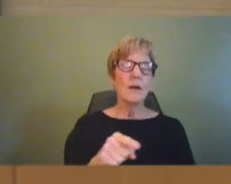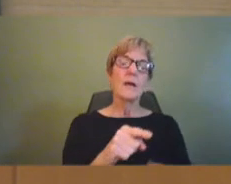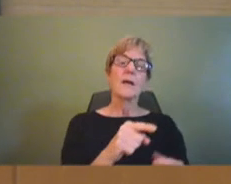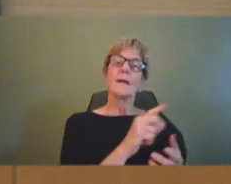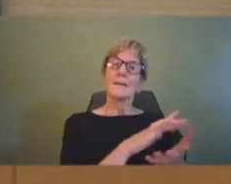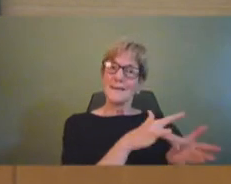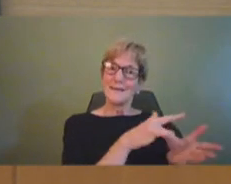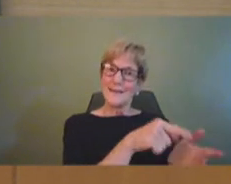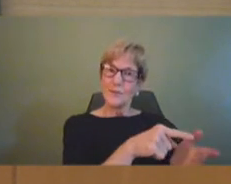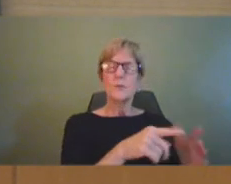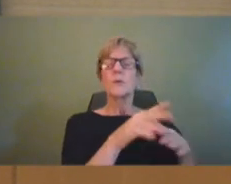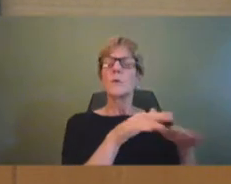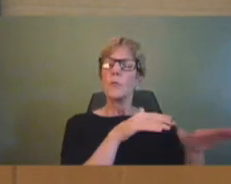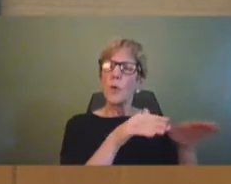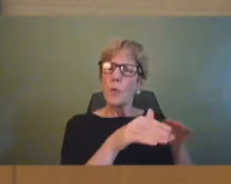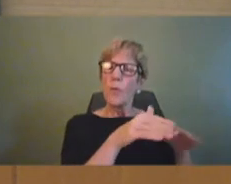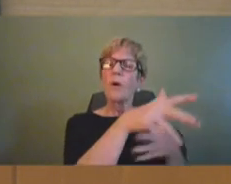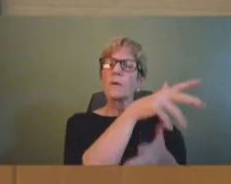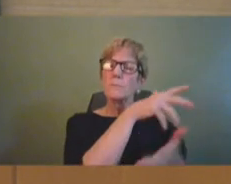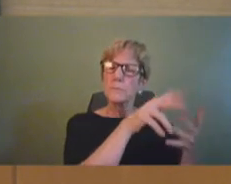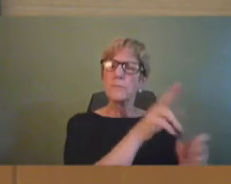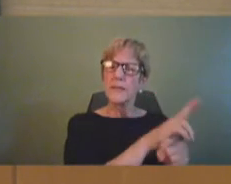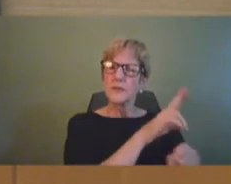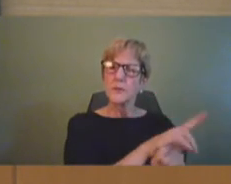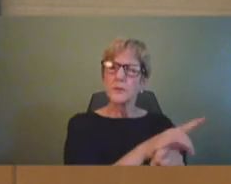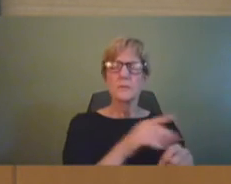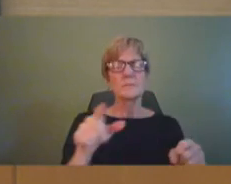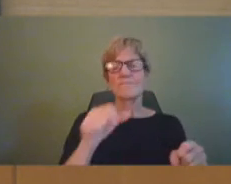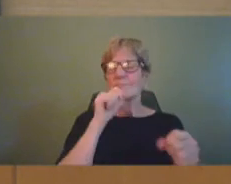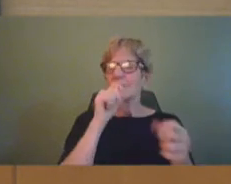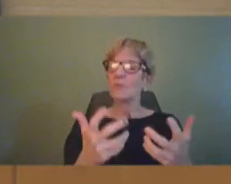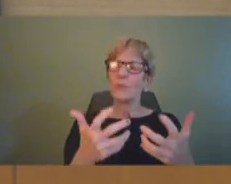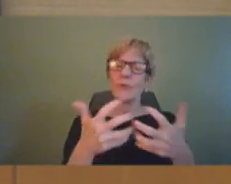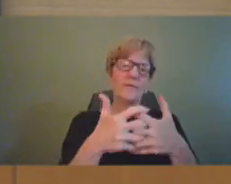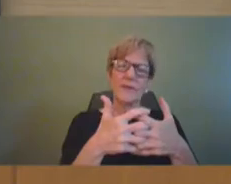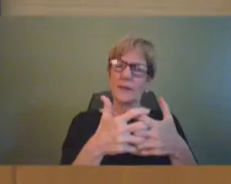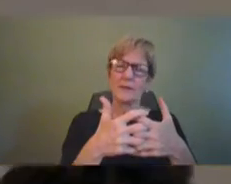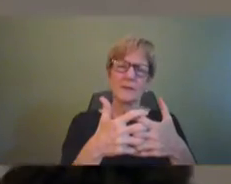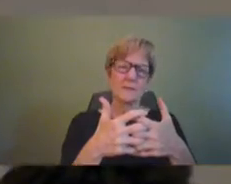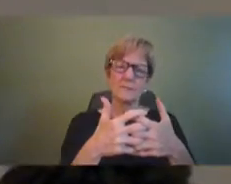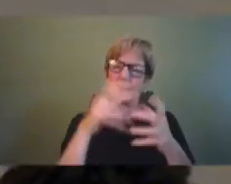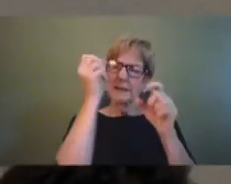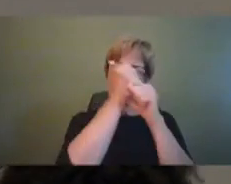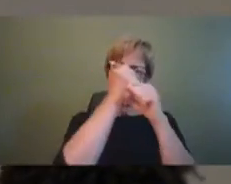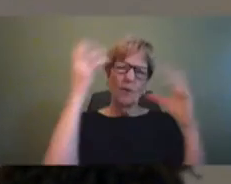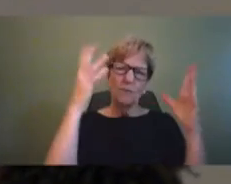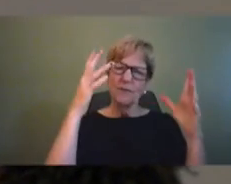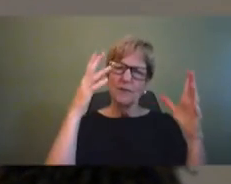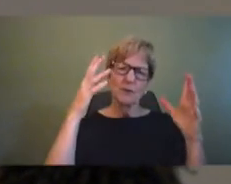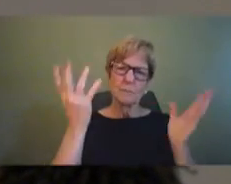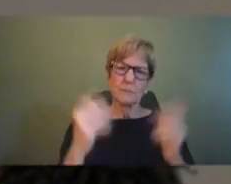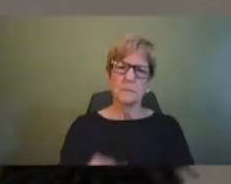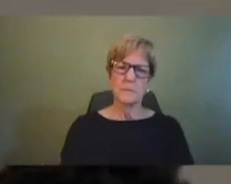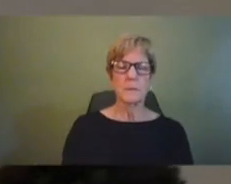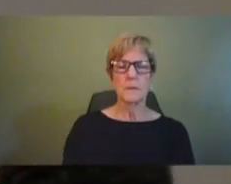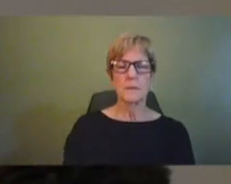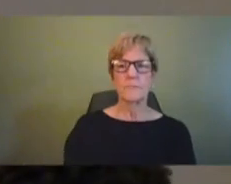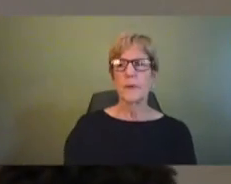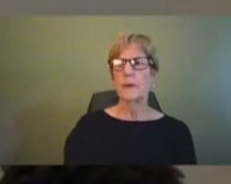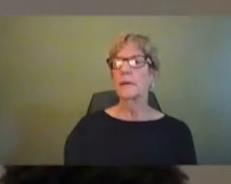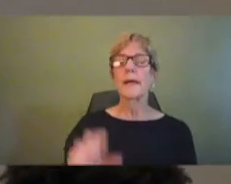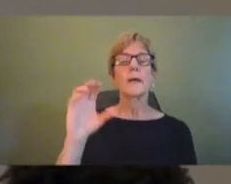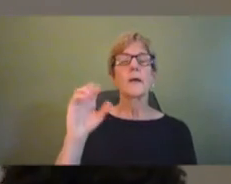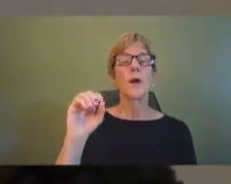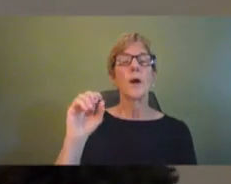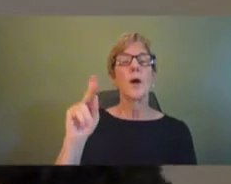walkable mix of uses this just wouldn't fit into the vision for those areas but a cookout for instance because you got a